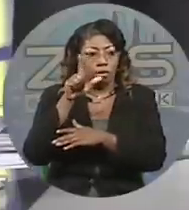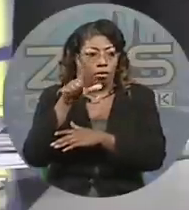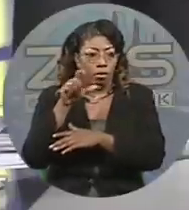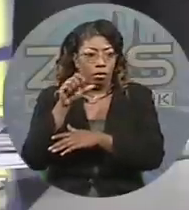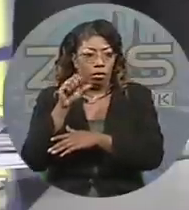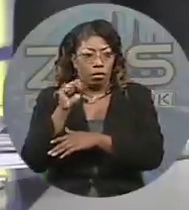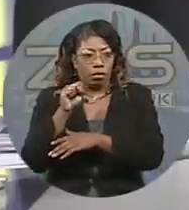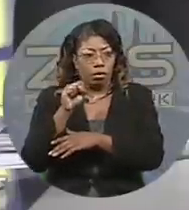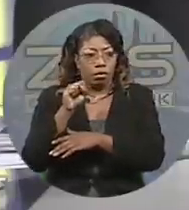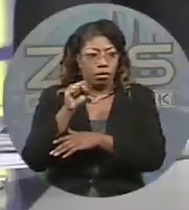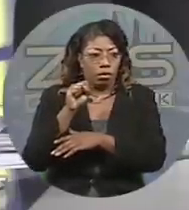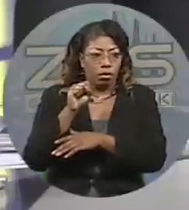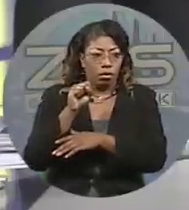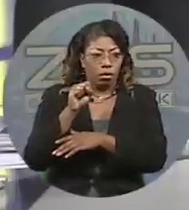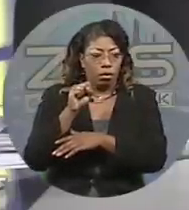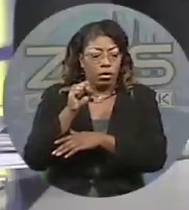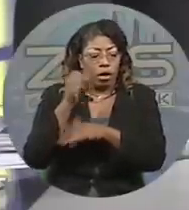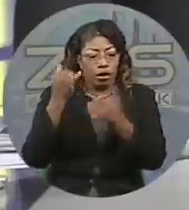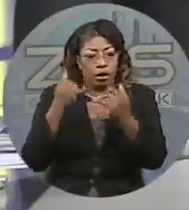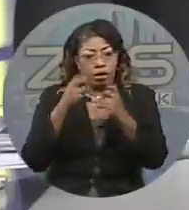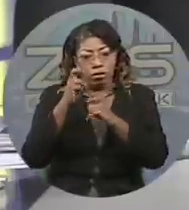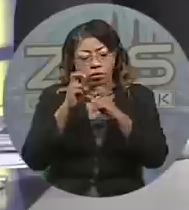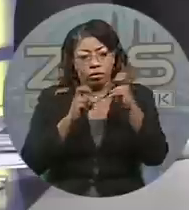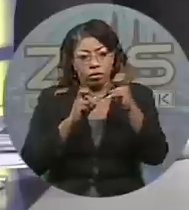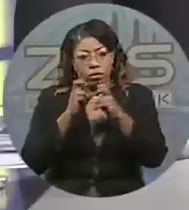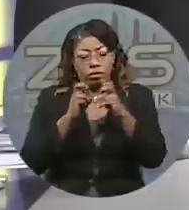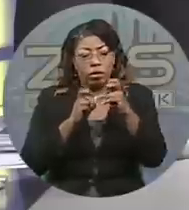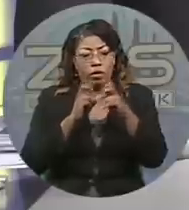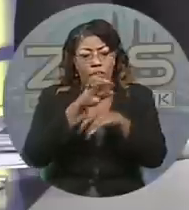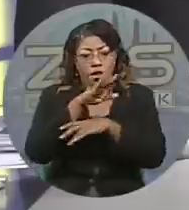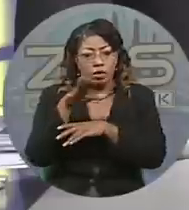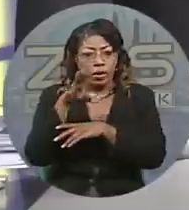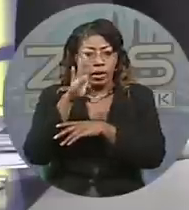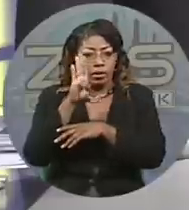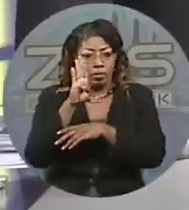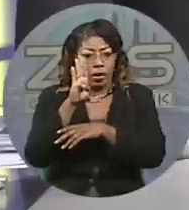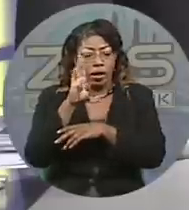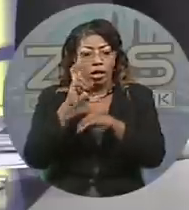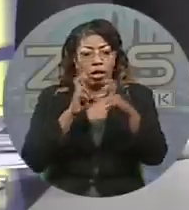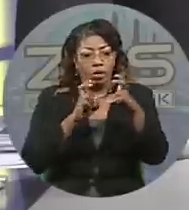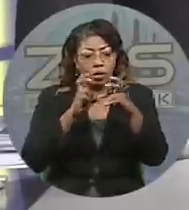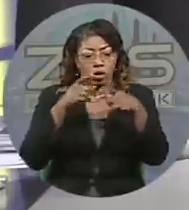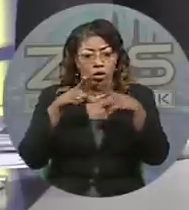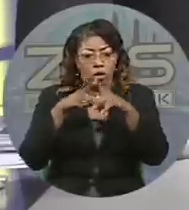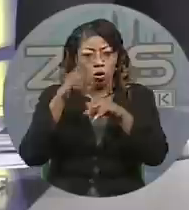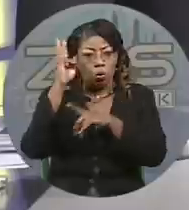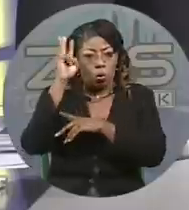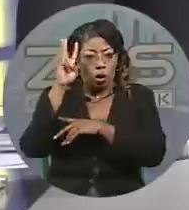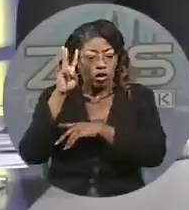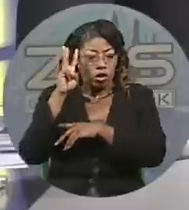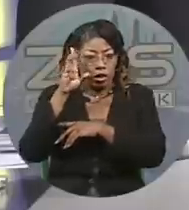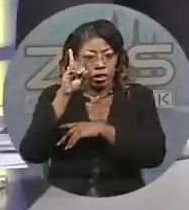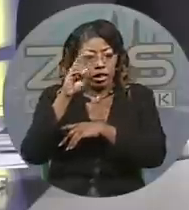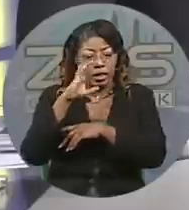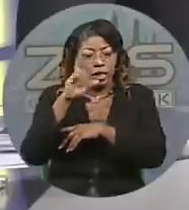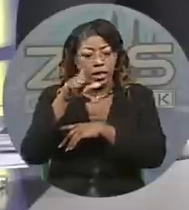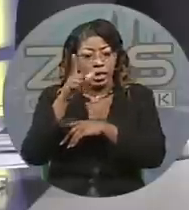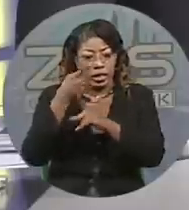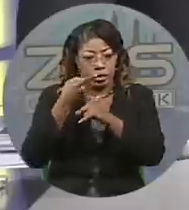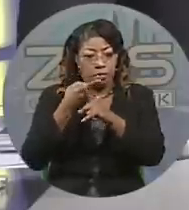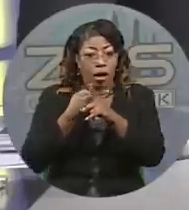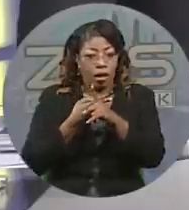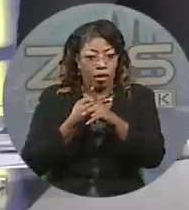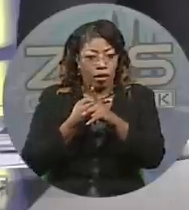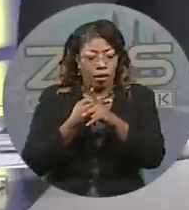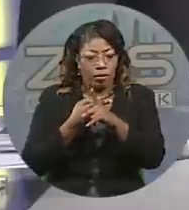spellers are gearing up for a competition with a spot at the Scripps National Spelling Bee in Washington, D.C. later this month. Our Jared Higgs